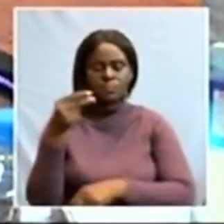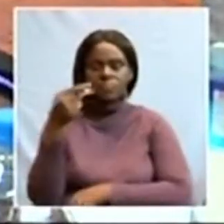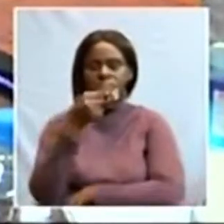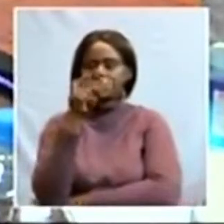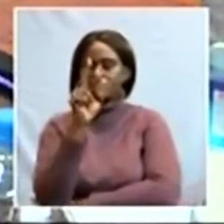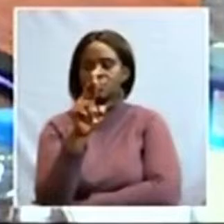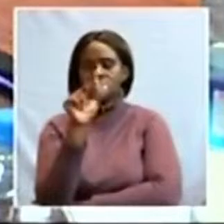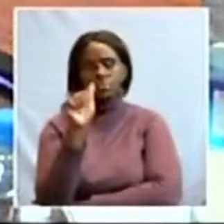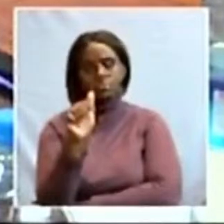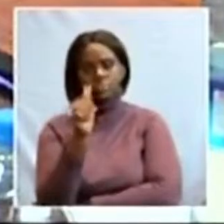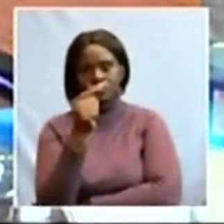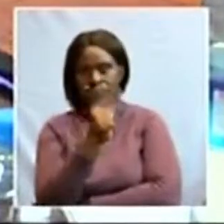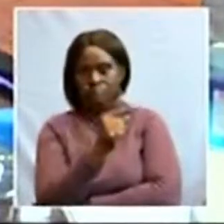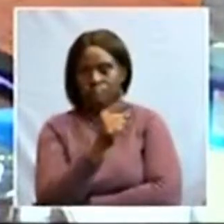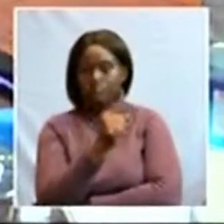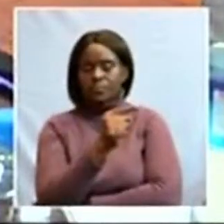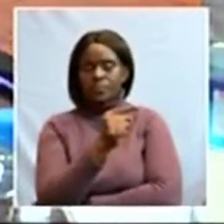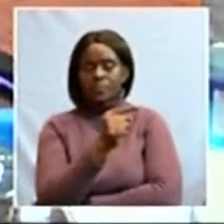administration.